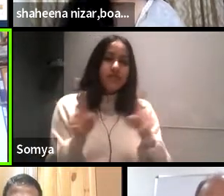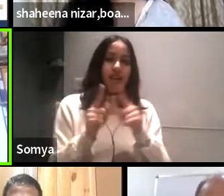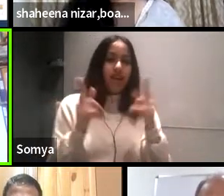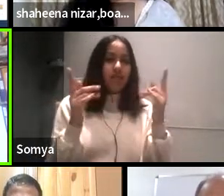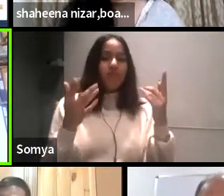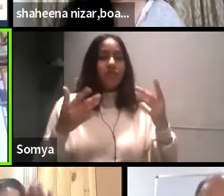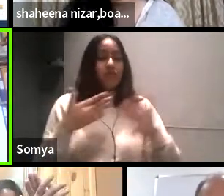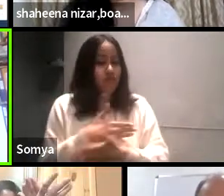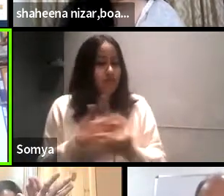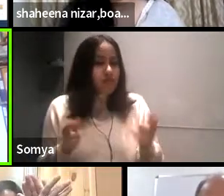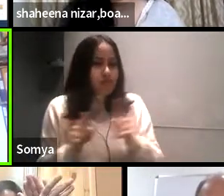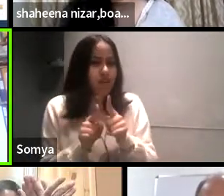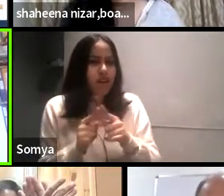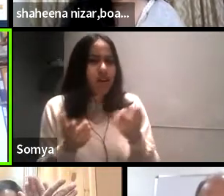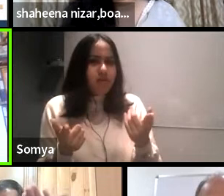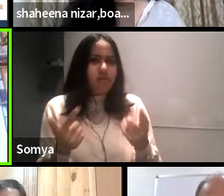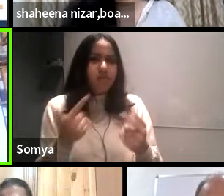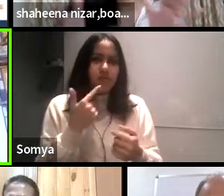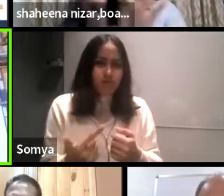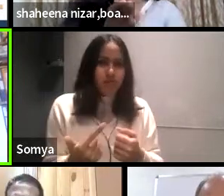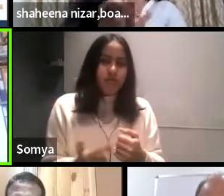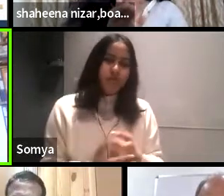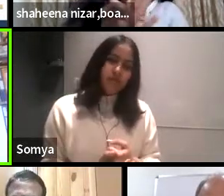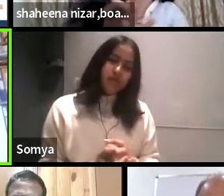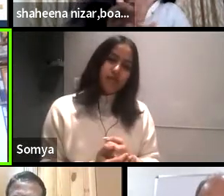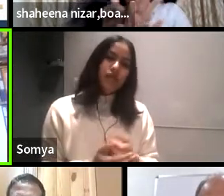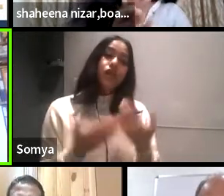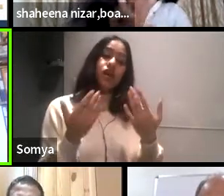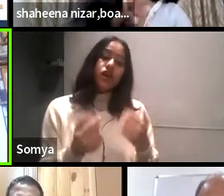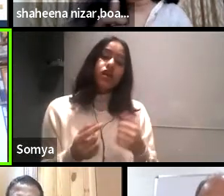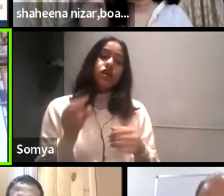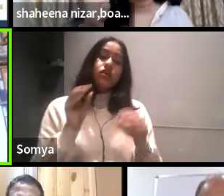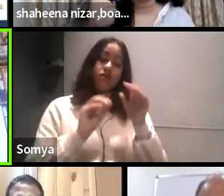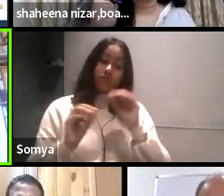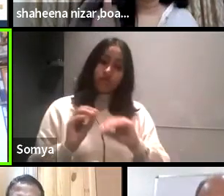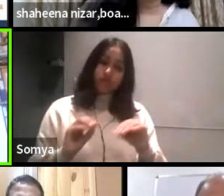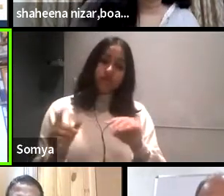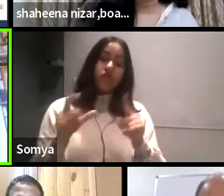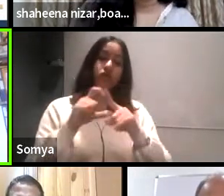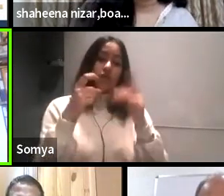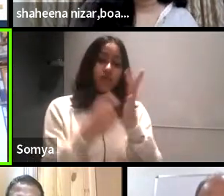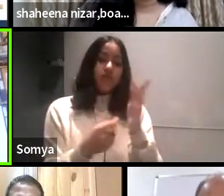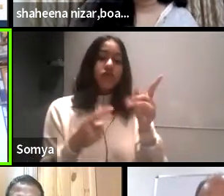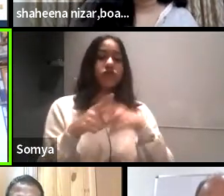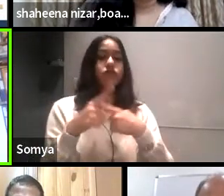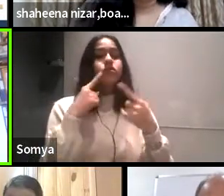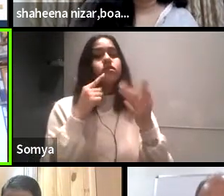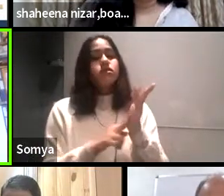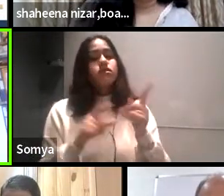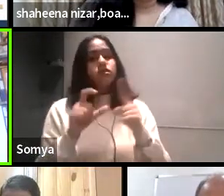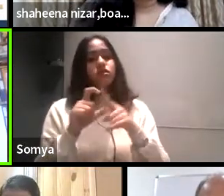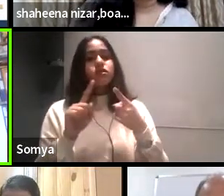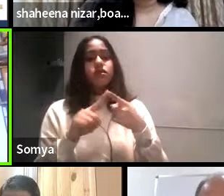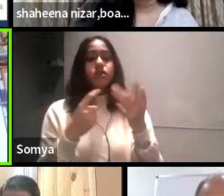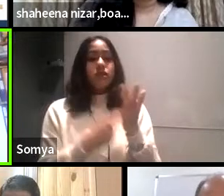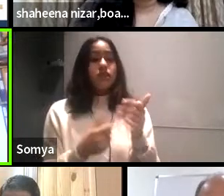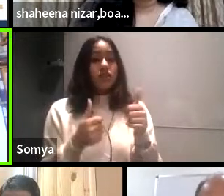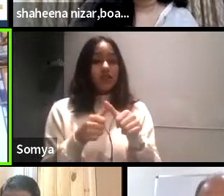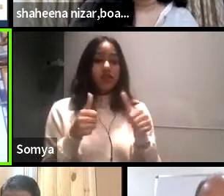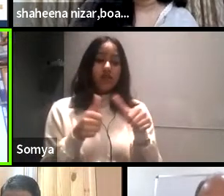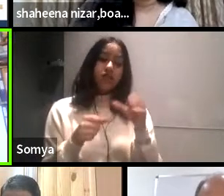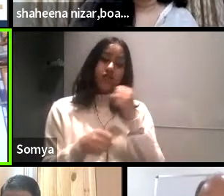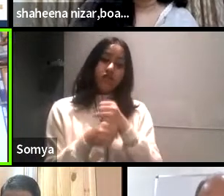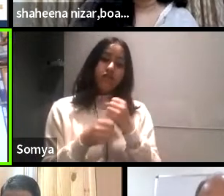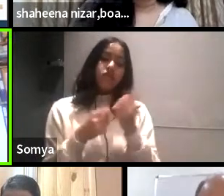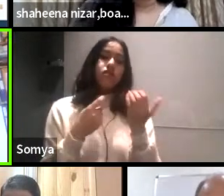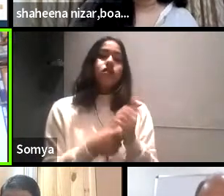day. And, as I'll be so pleased to mention that Dr. Jitendra Agarwal has been so kind